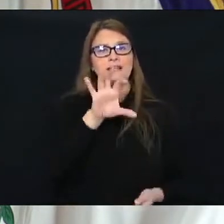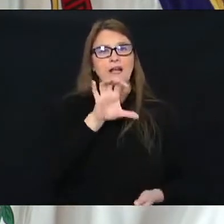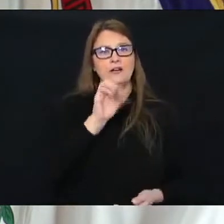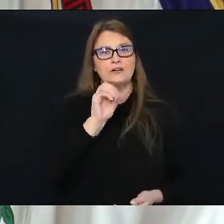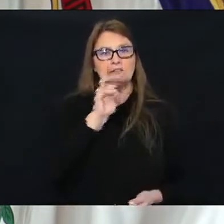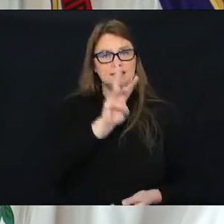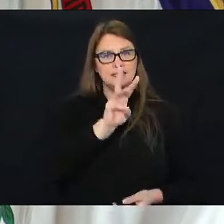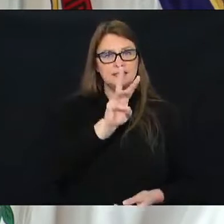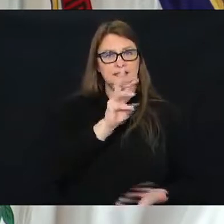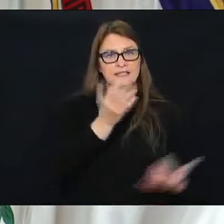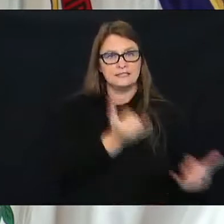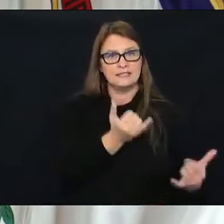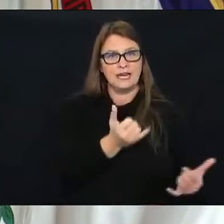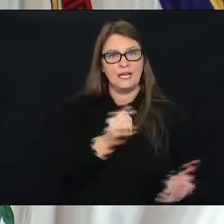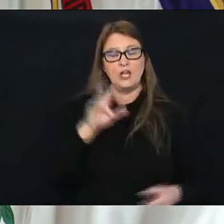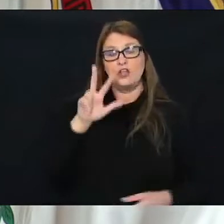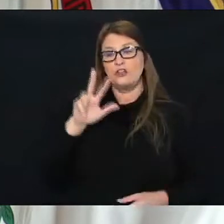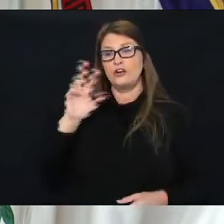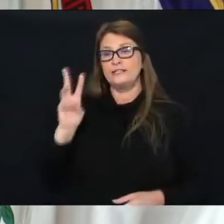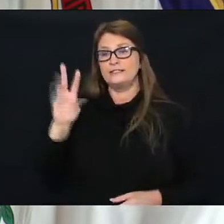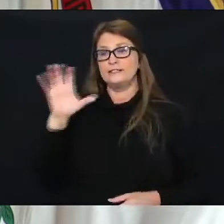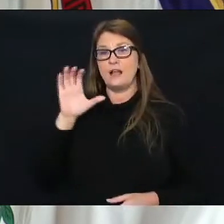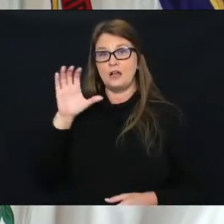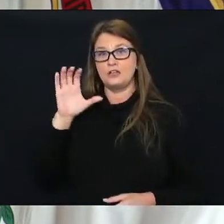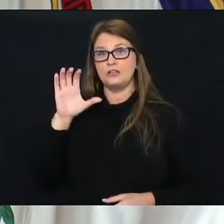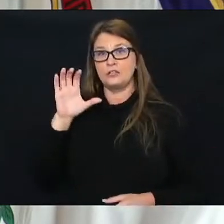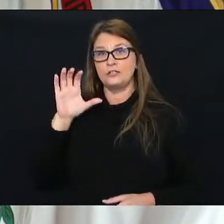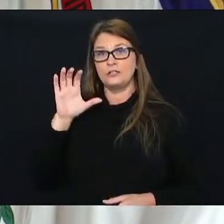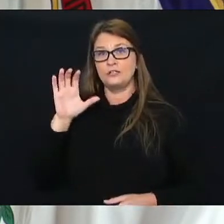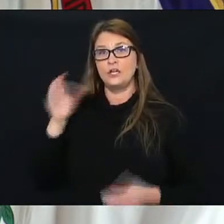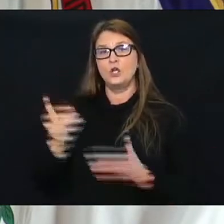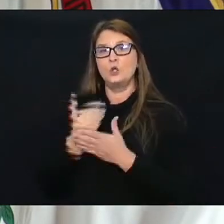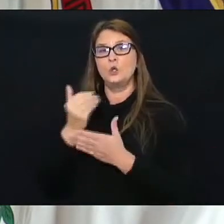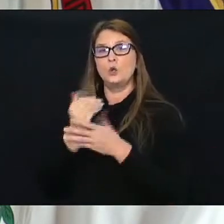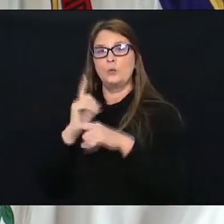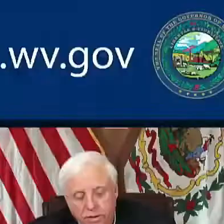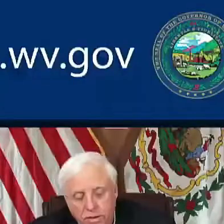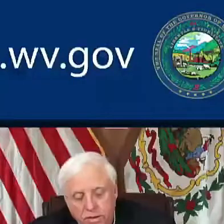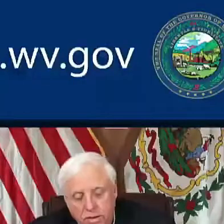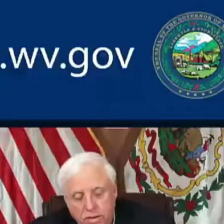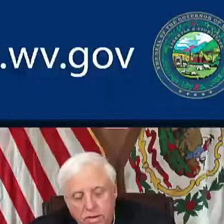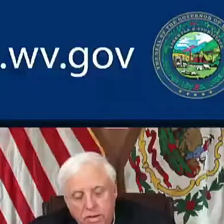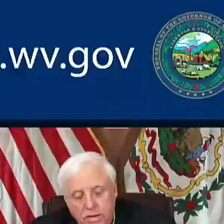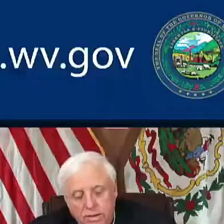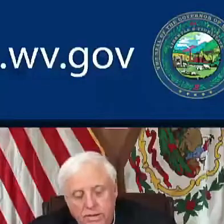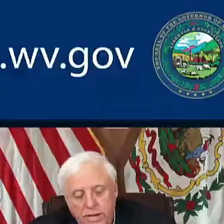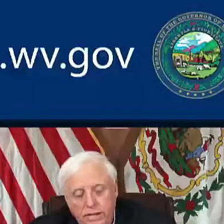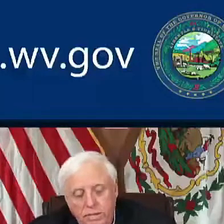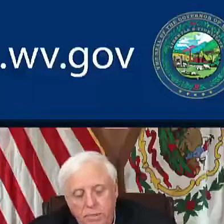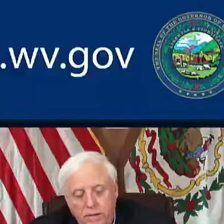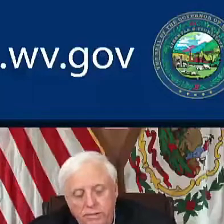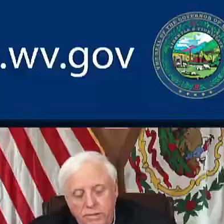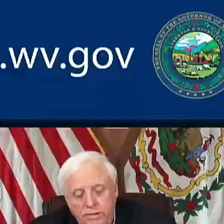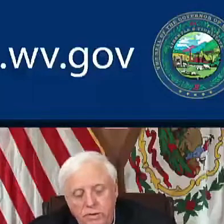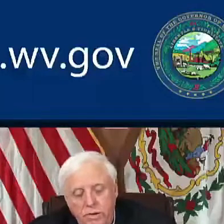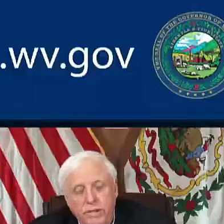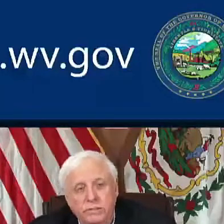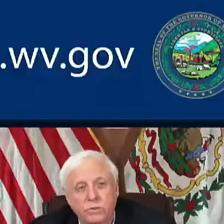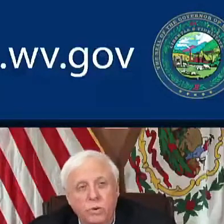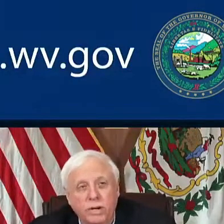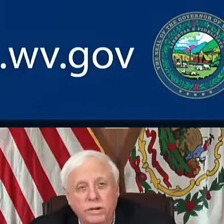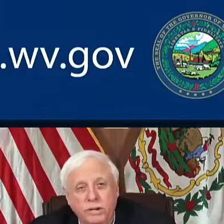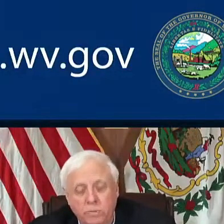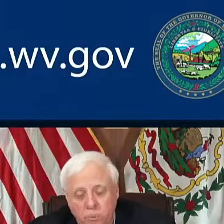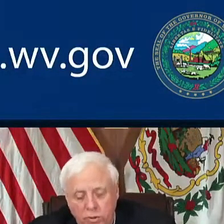15,906 in West Virginia today, with 3,606 new positive cases. The daily positivity rate